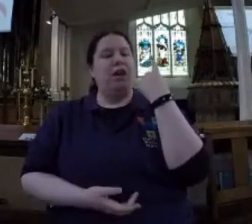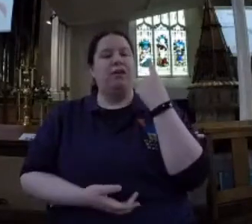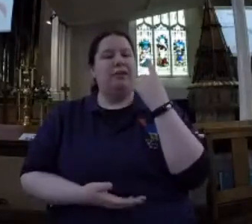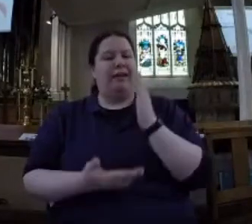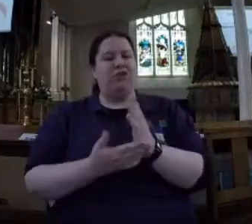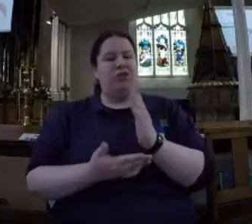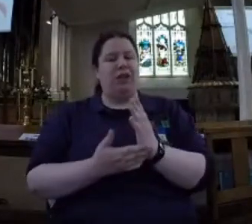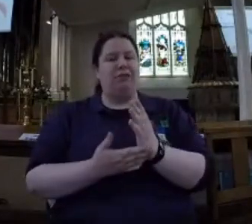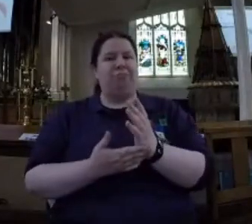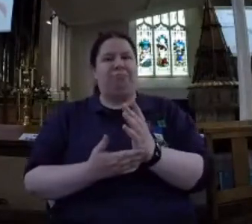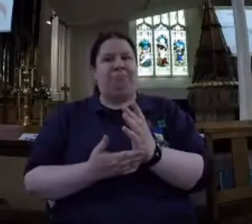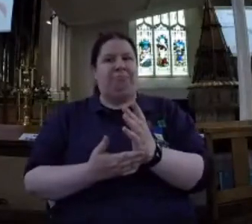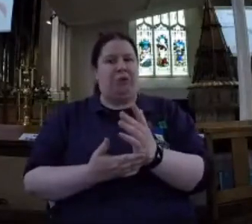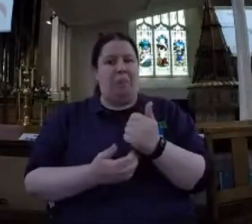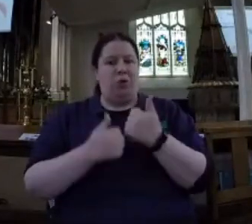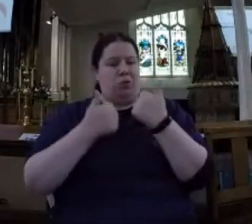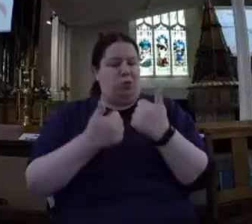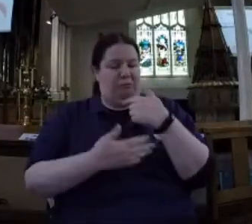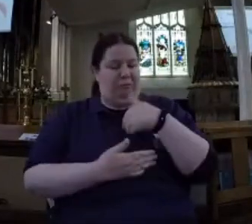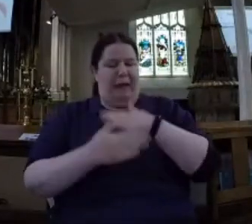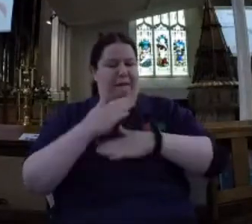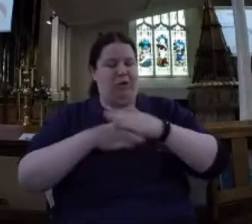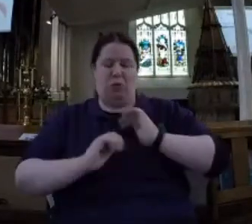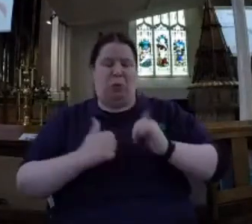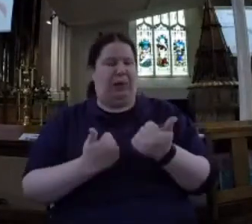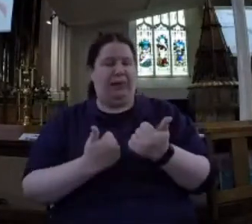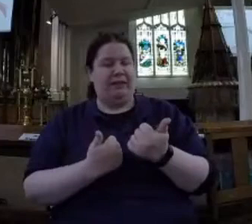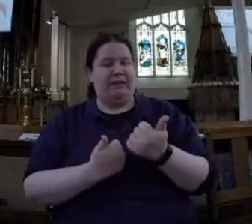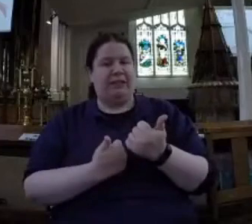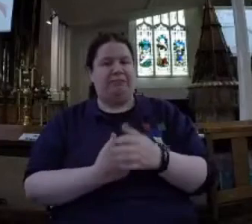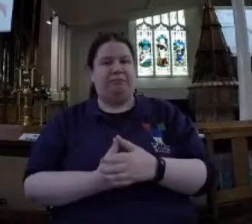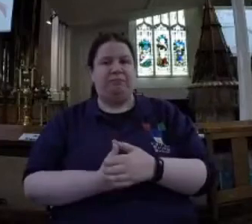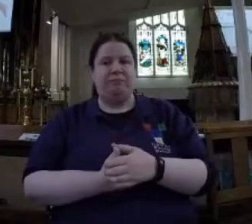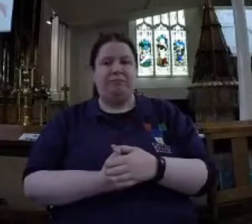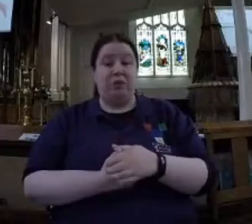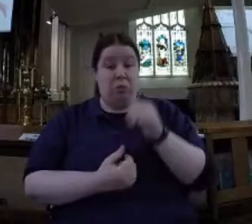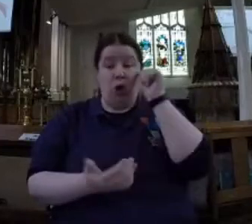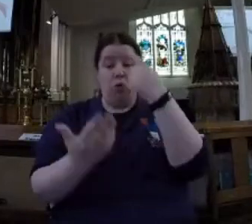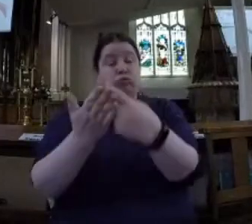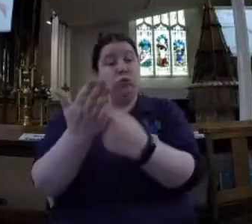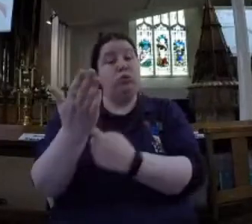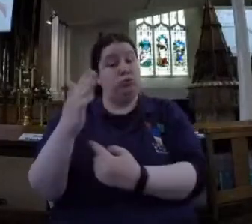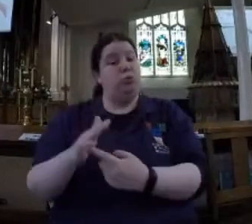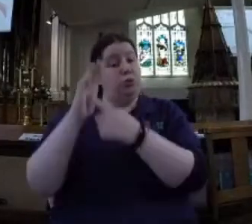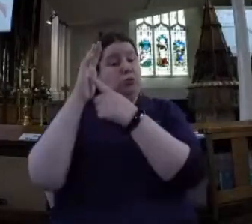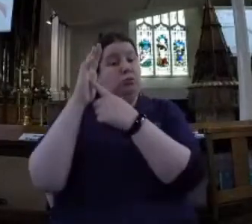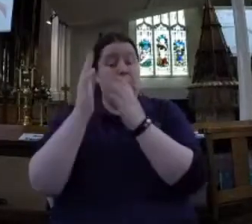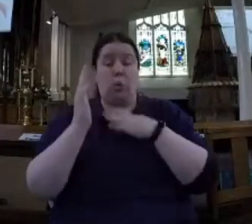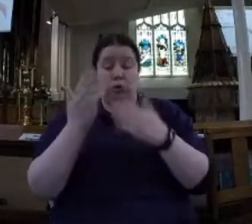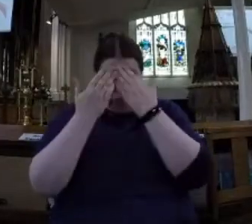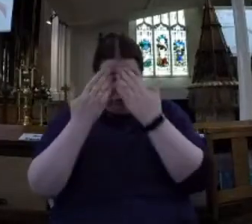integrity. You know, we all agree that following rules is a pretty good idea, and we want to follow them.